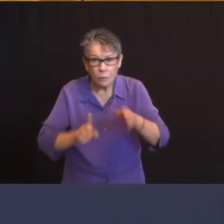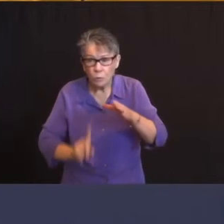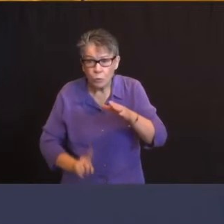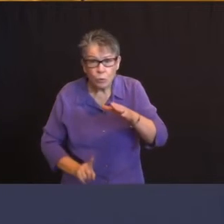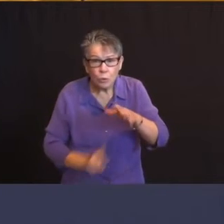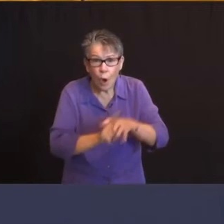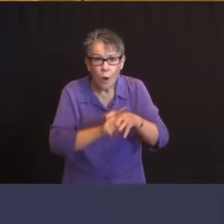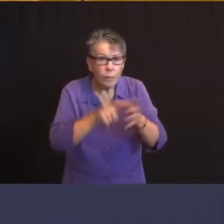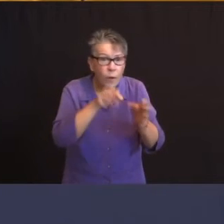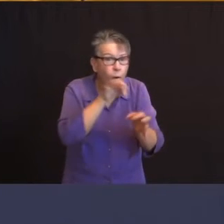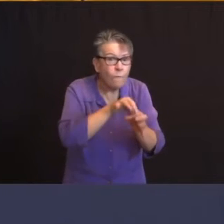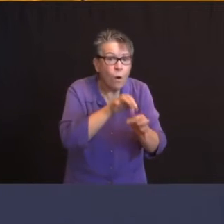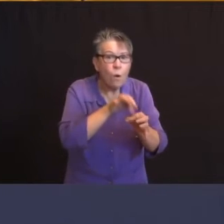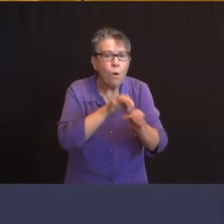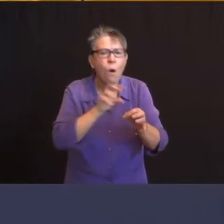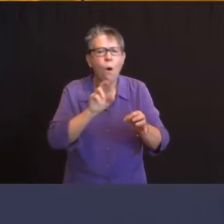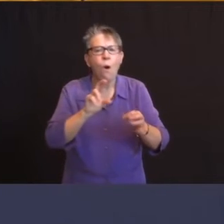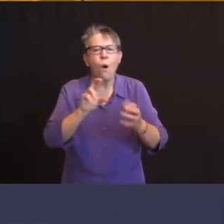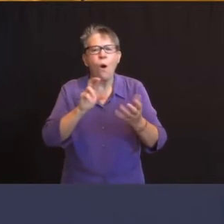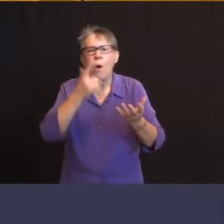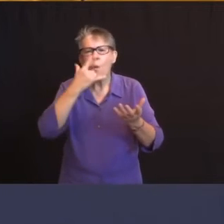all VBM races as well?